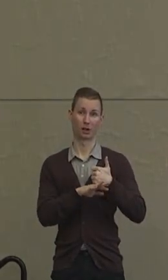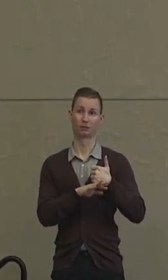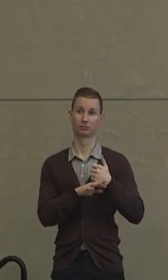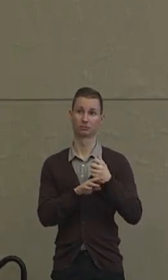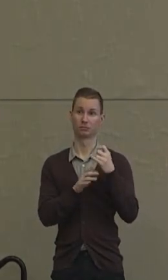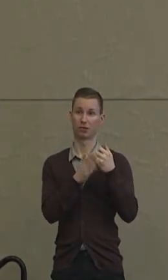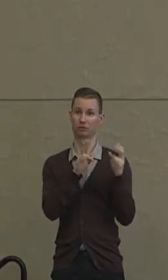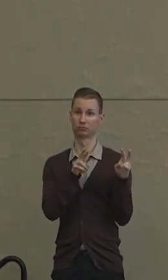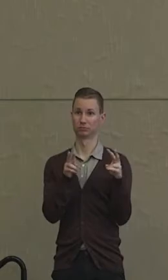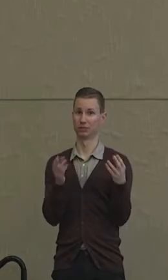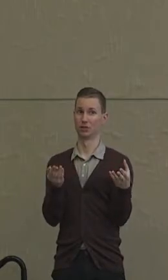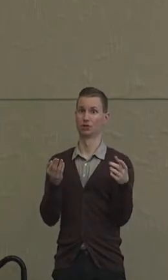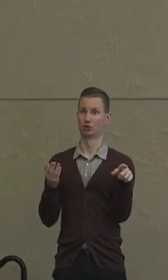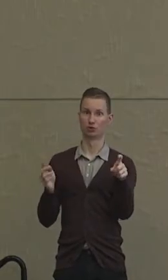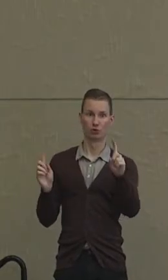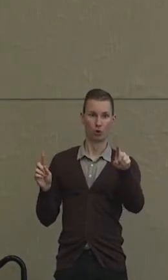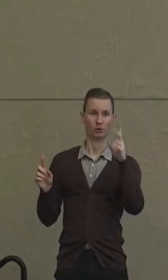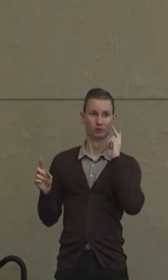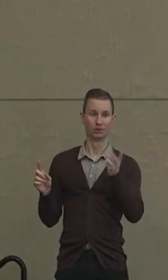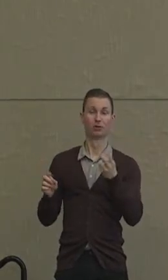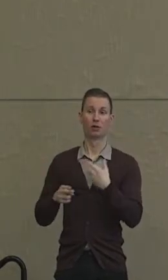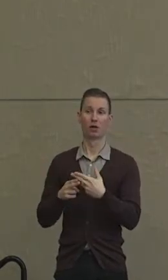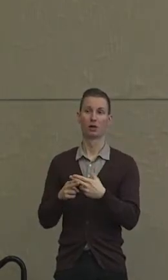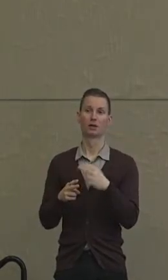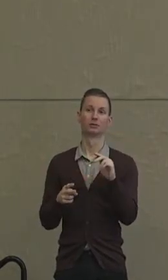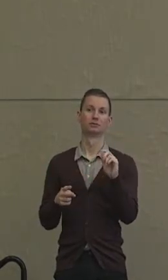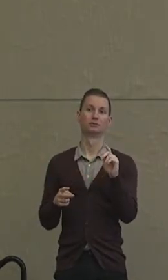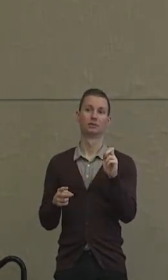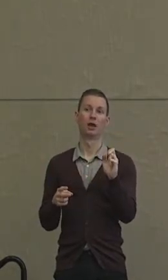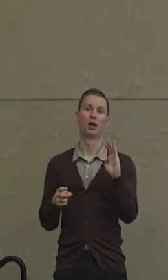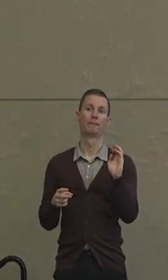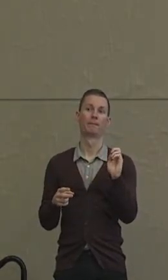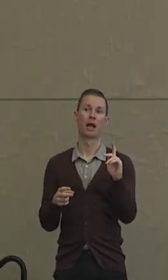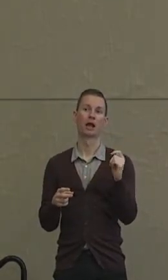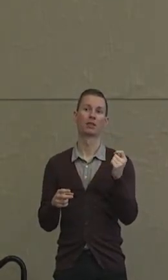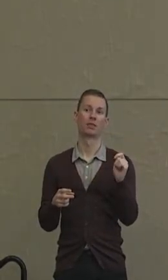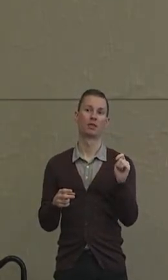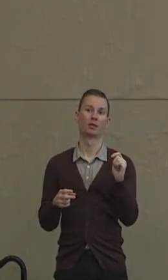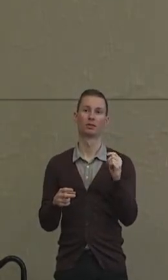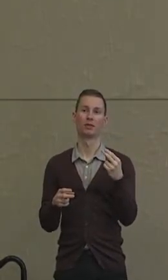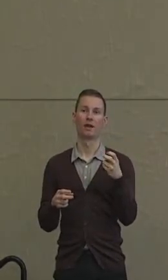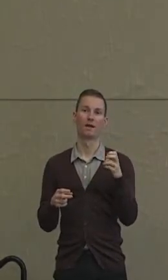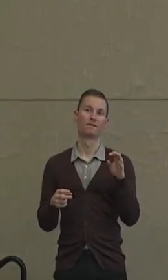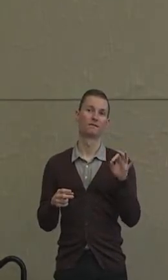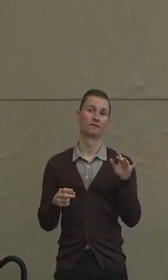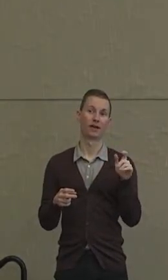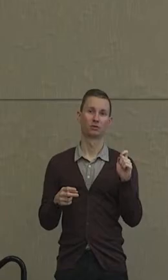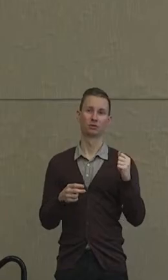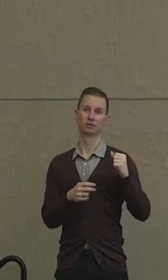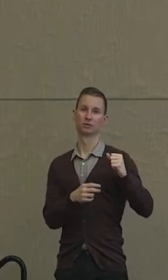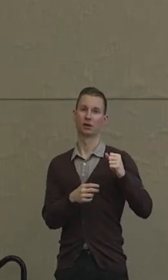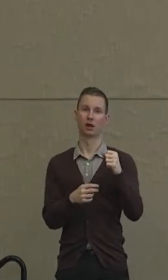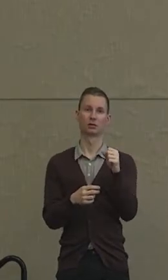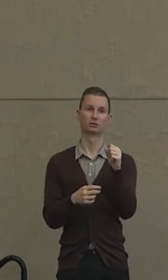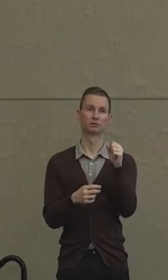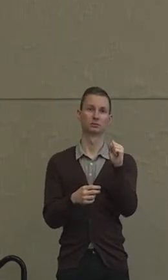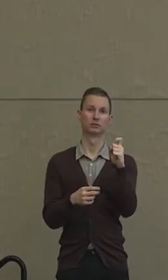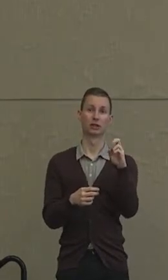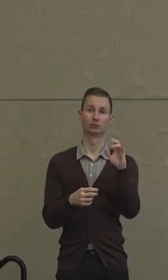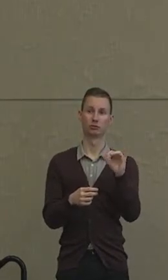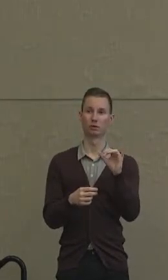you all should go see, called Take Back the Fight, Resisting Sexual Violence from the Ground